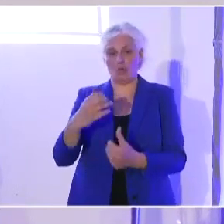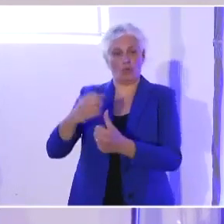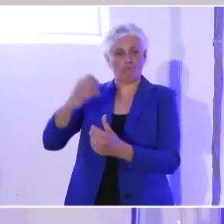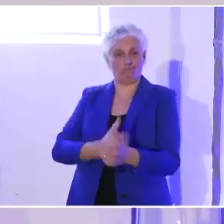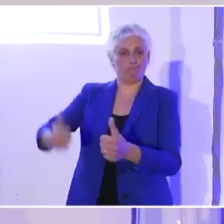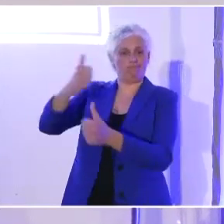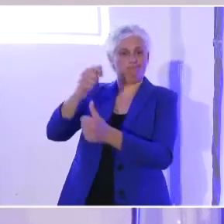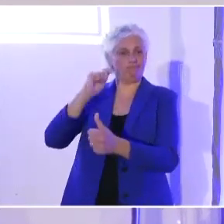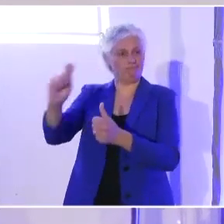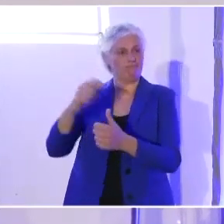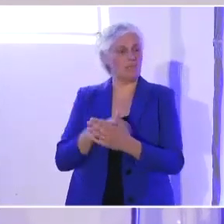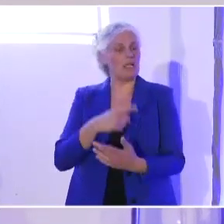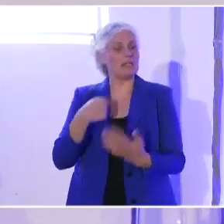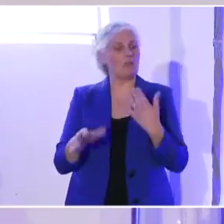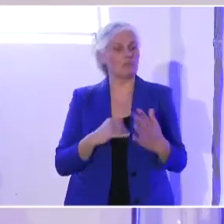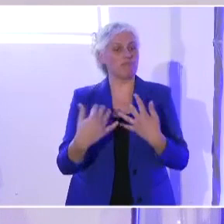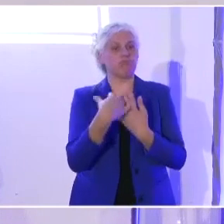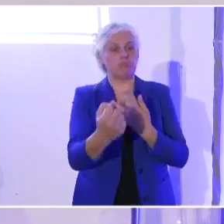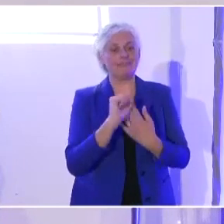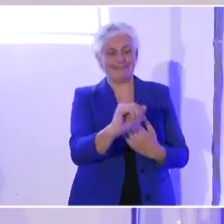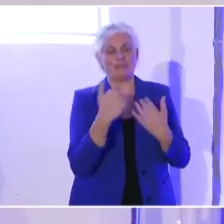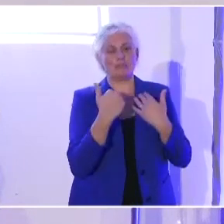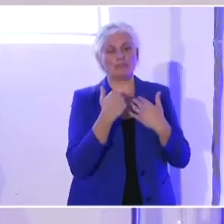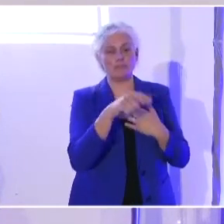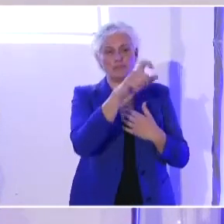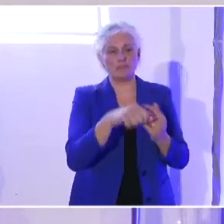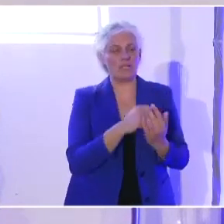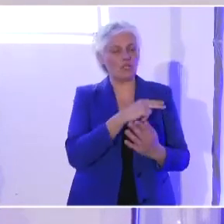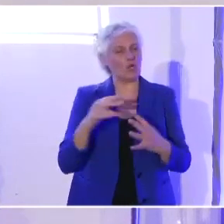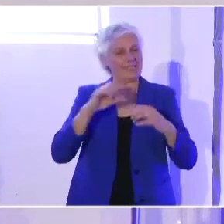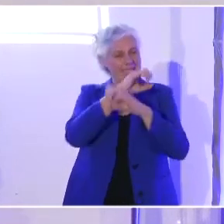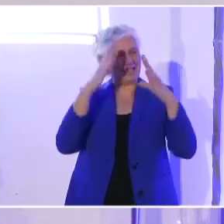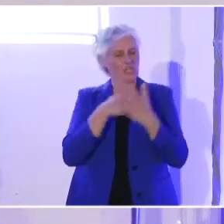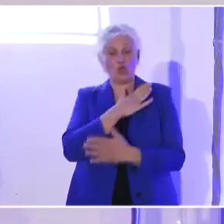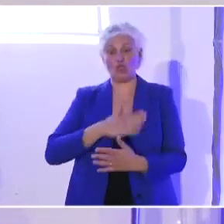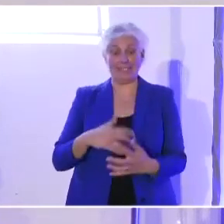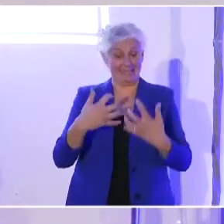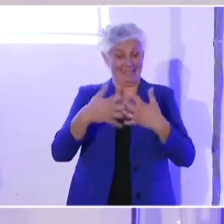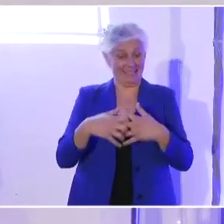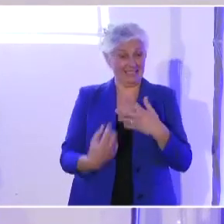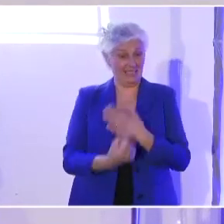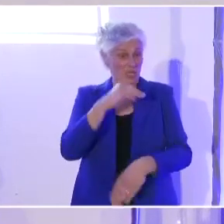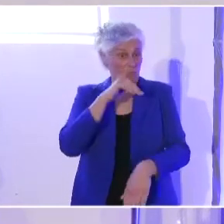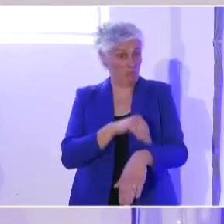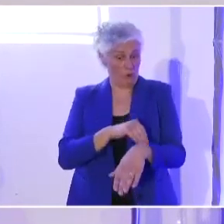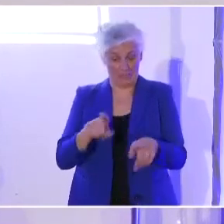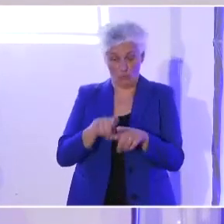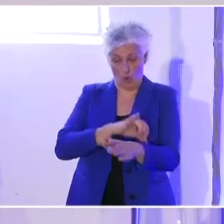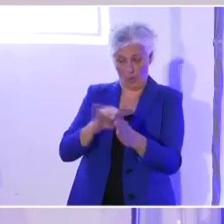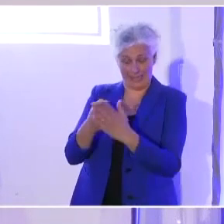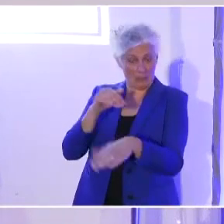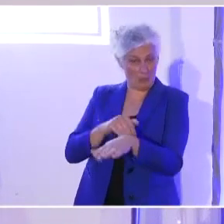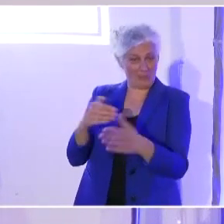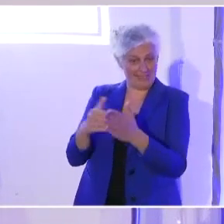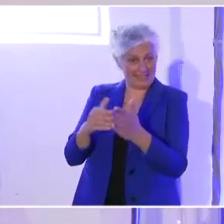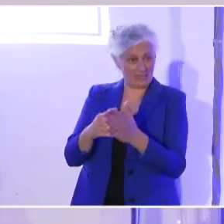meant Article 32 compliance. They're also making very clear it's not just a technical issue. It could also be an organizational issue. And